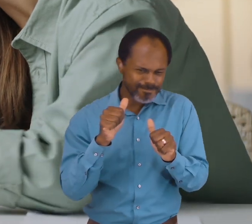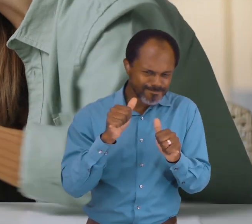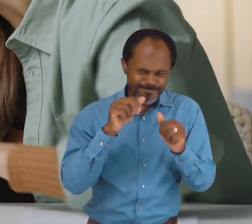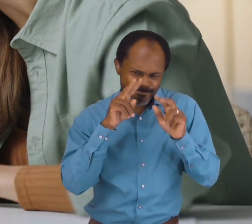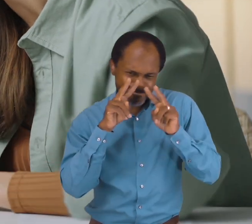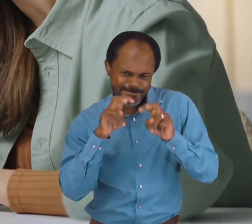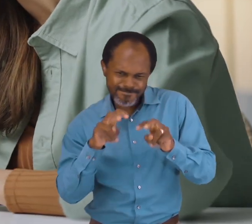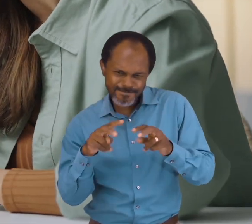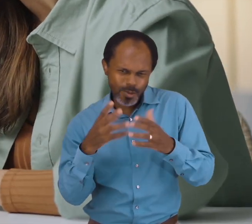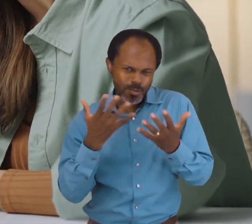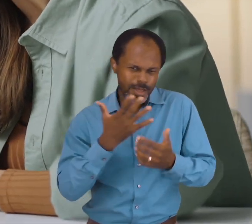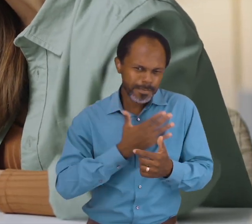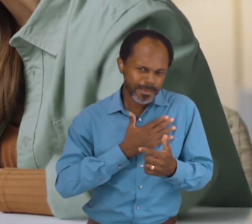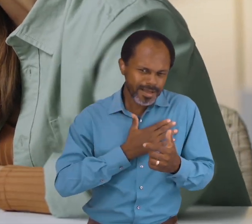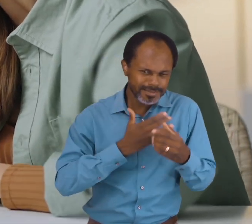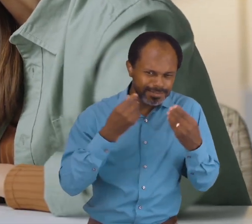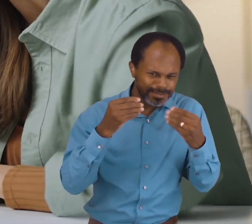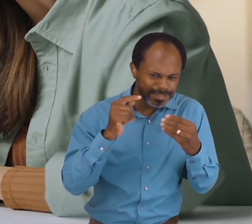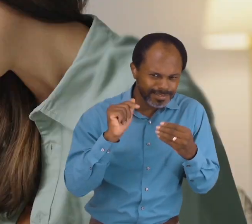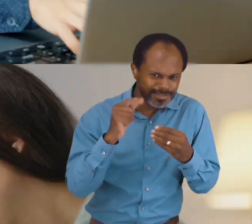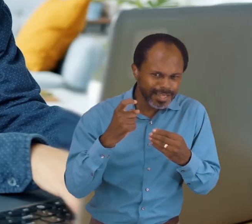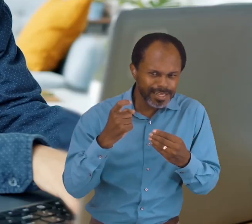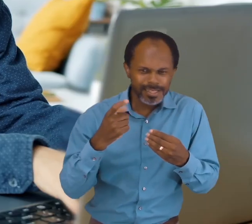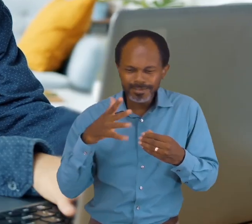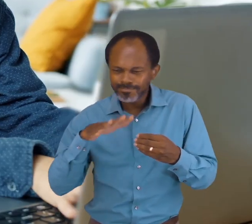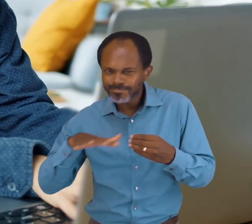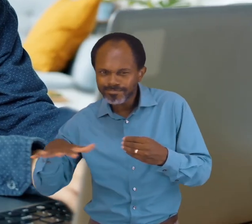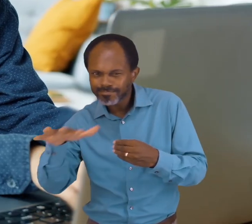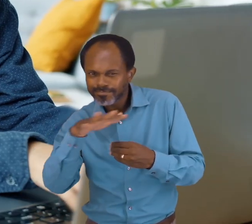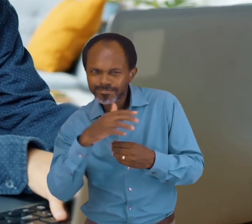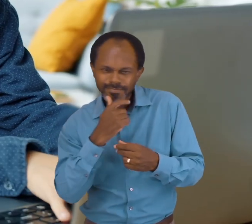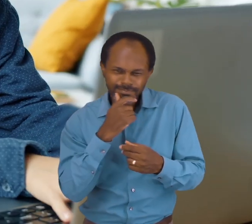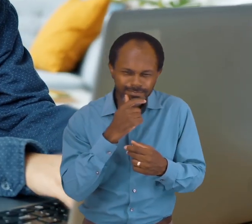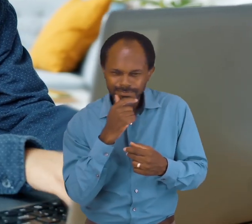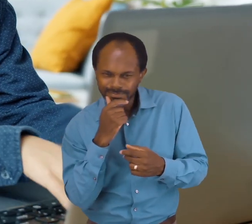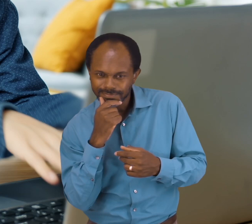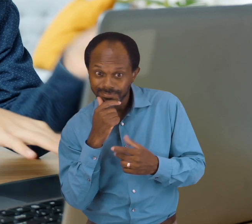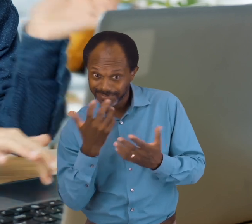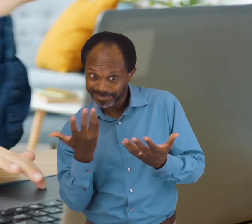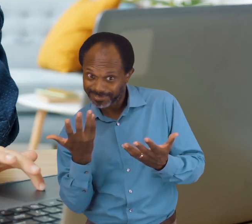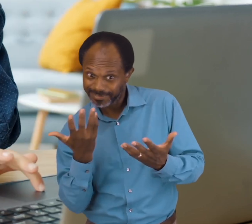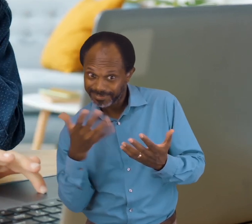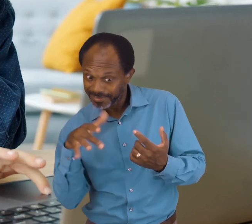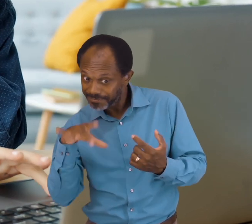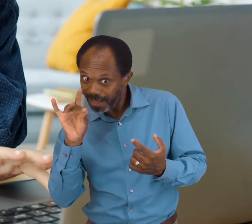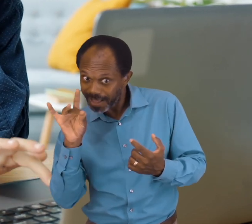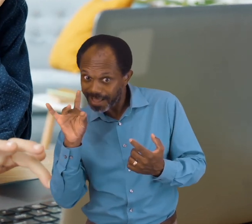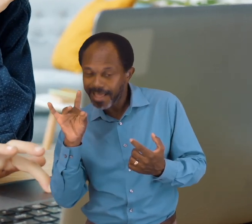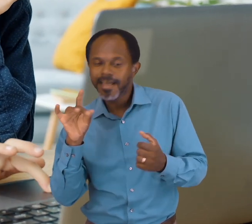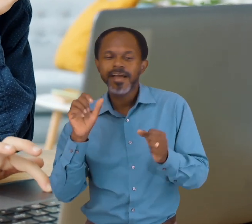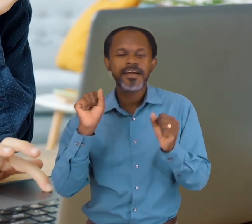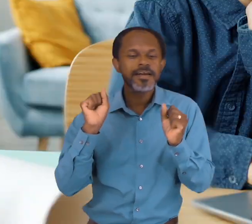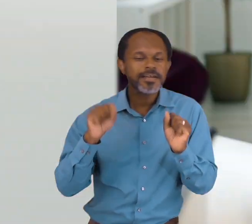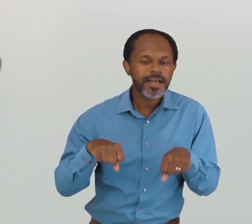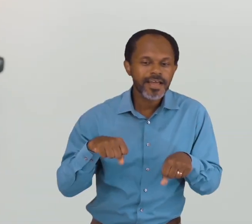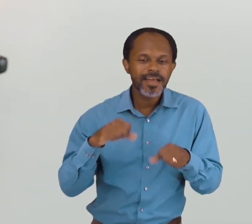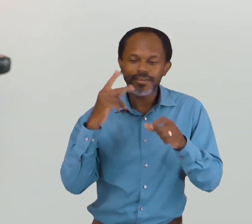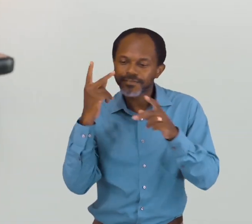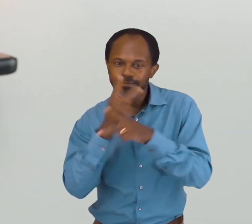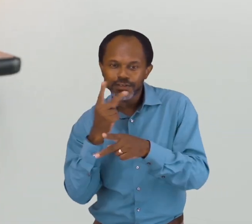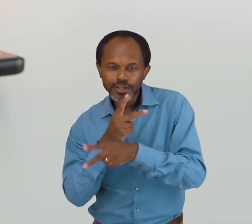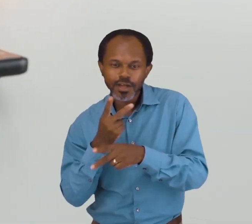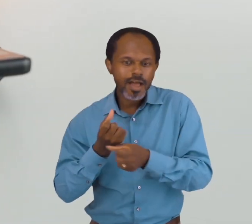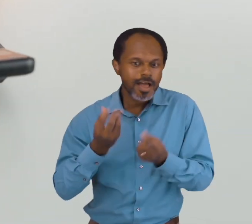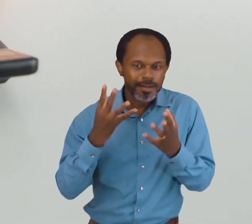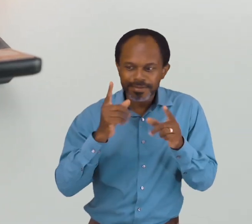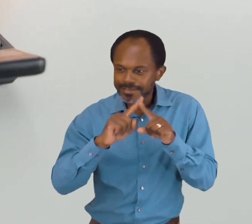Do you think you can try this at home? Do some research to figure out what the sales tax rate is where you live. With this